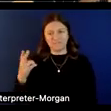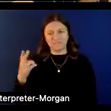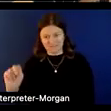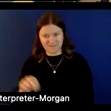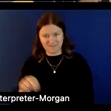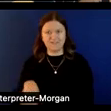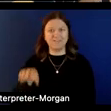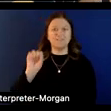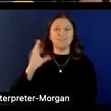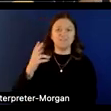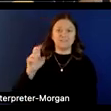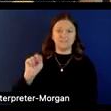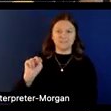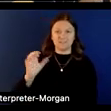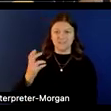17,